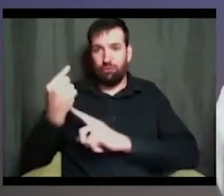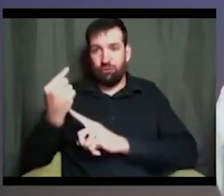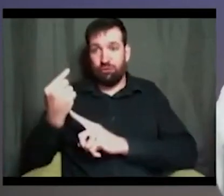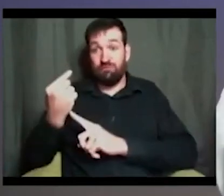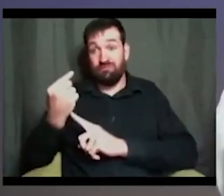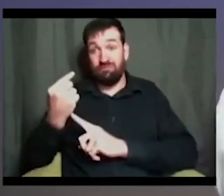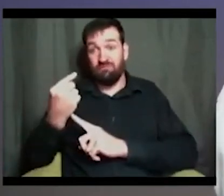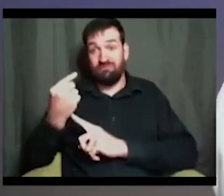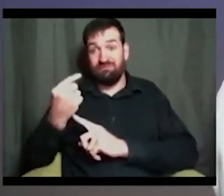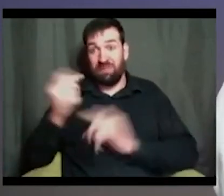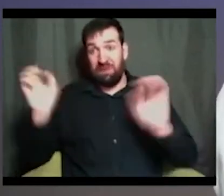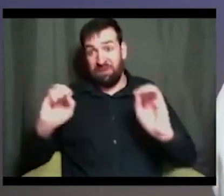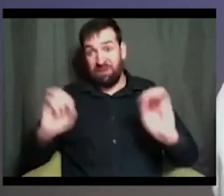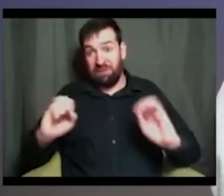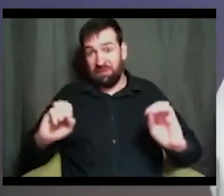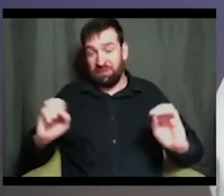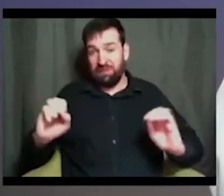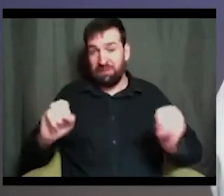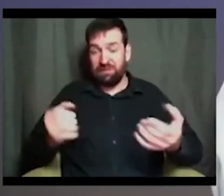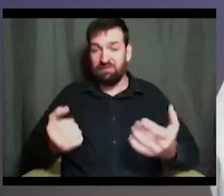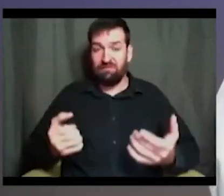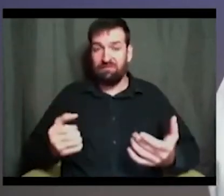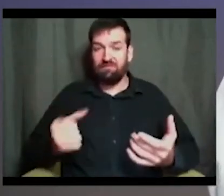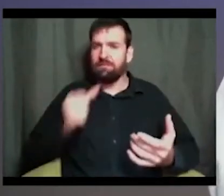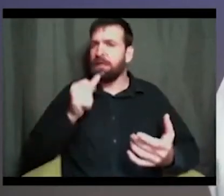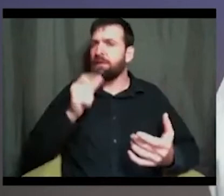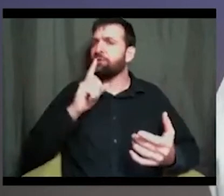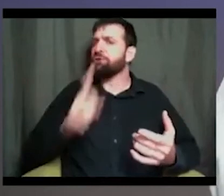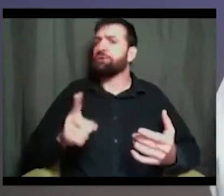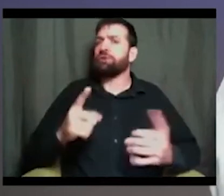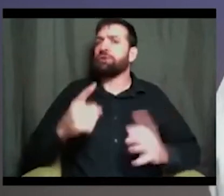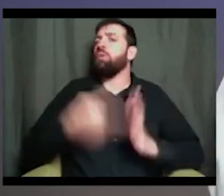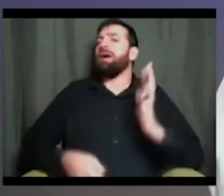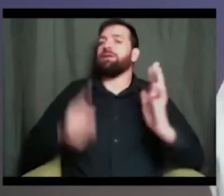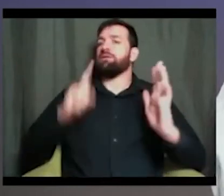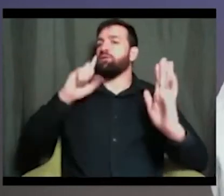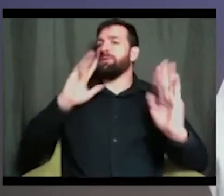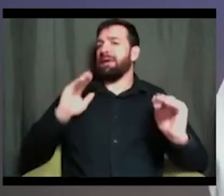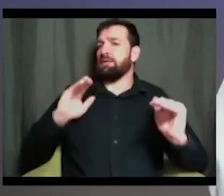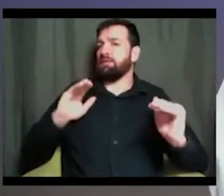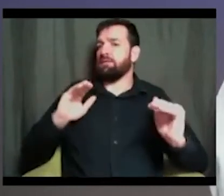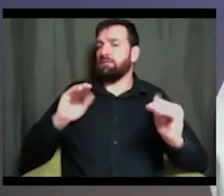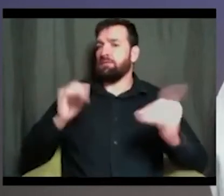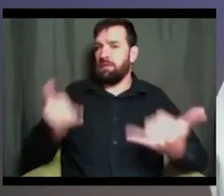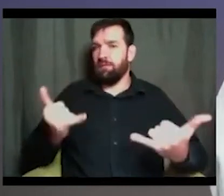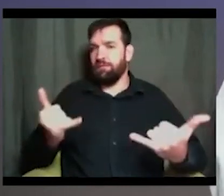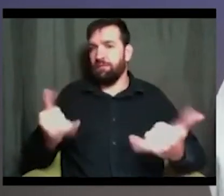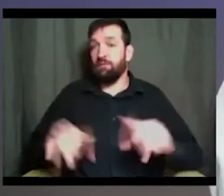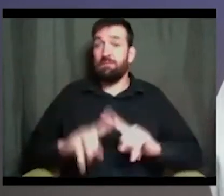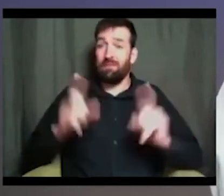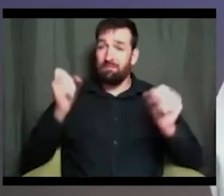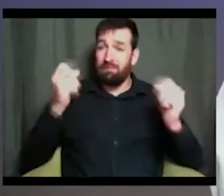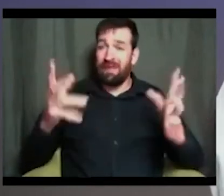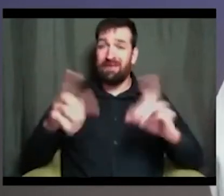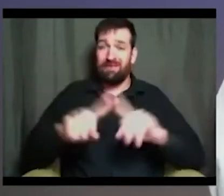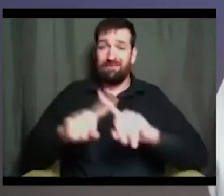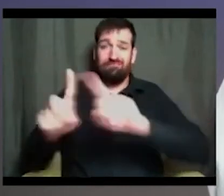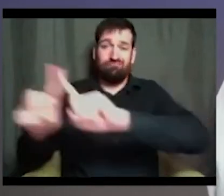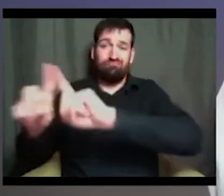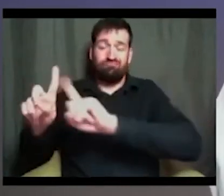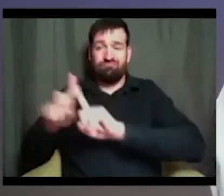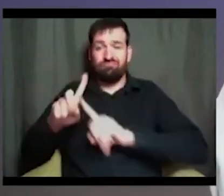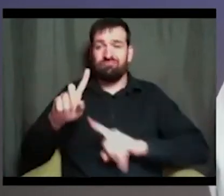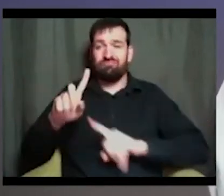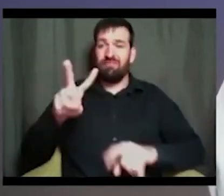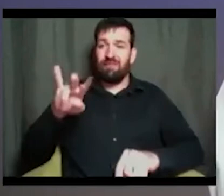burger and we're not sure what to anticipate this year. But as we've seen many other seasonal viruses kind of starting to pop up,